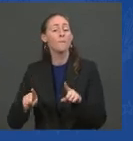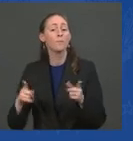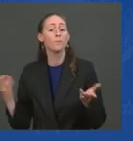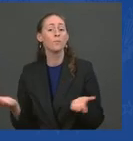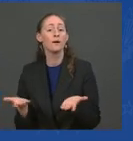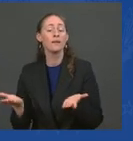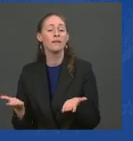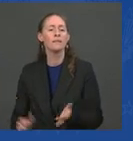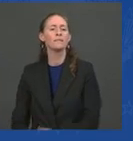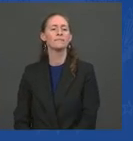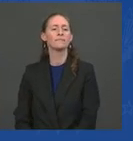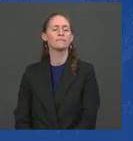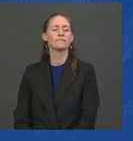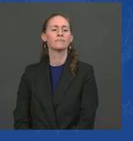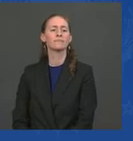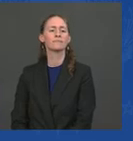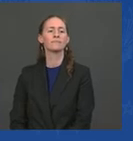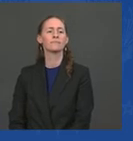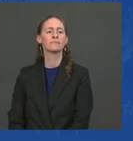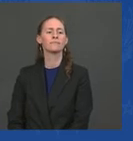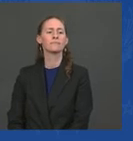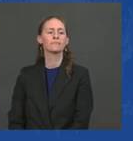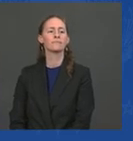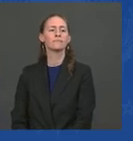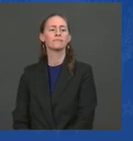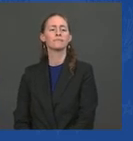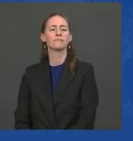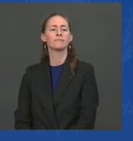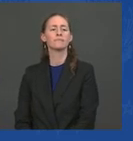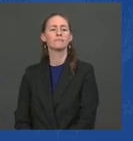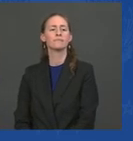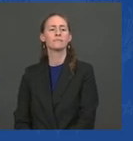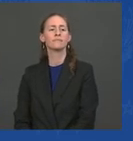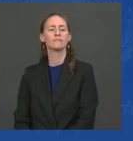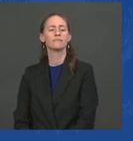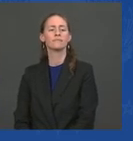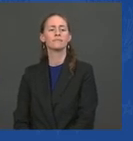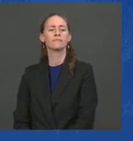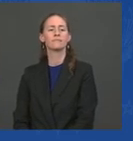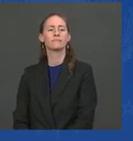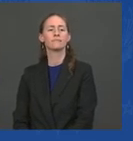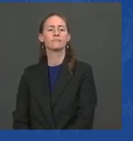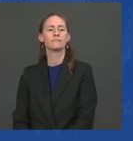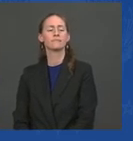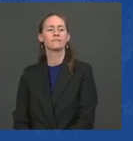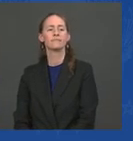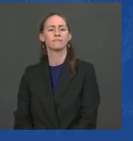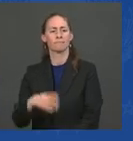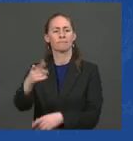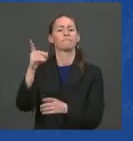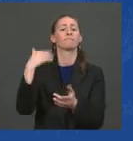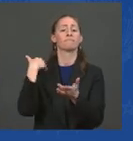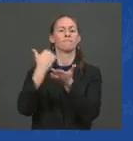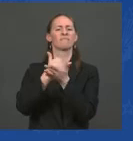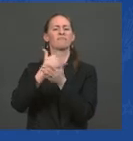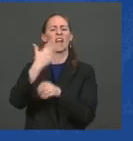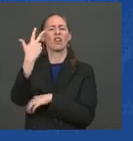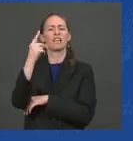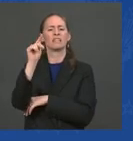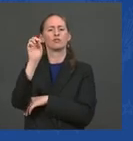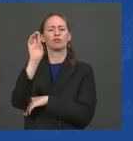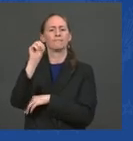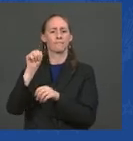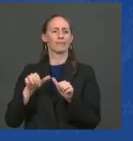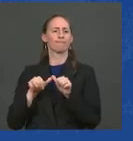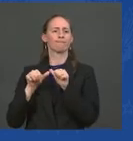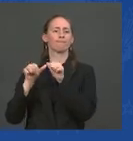election to a new 3-year term that begins in January in that committee. We had to fight to get back on it because the world